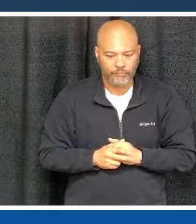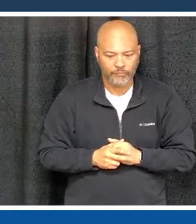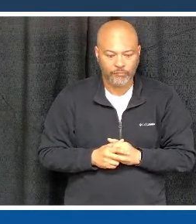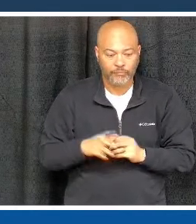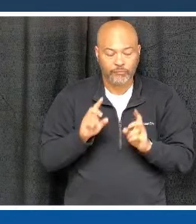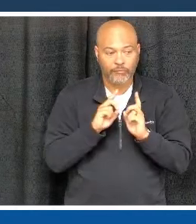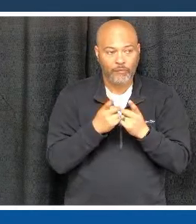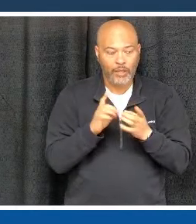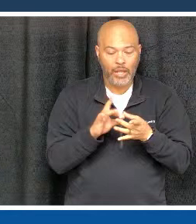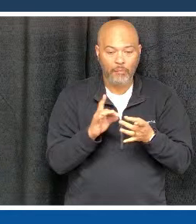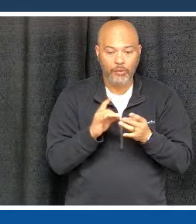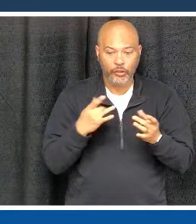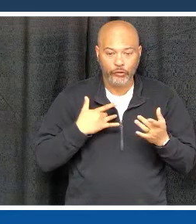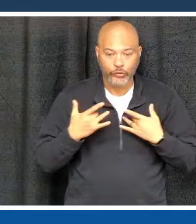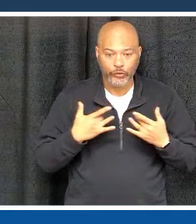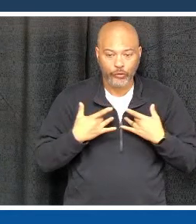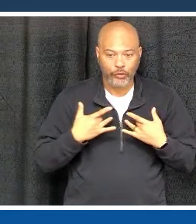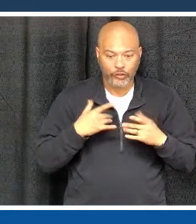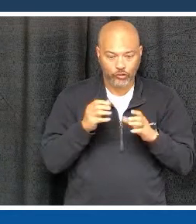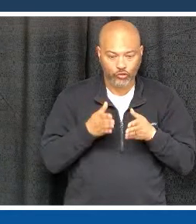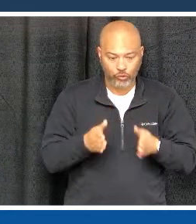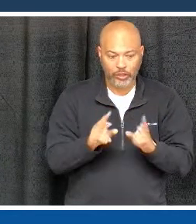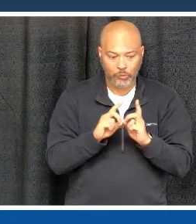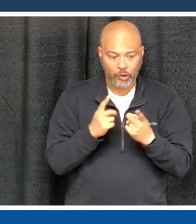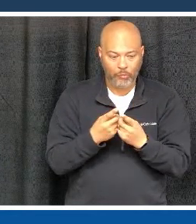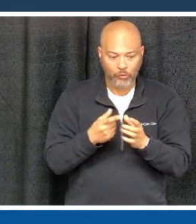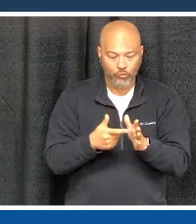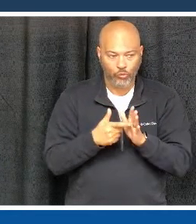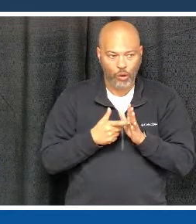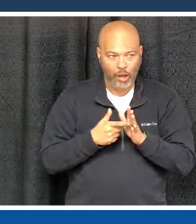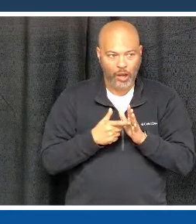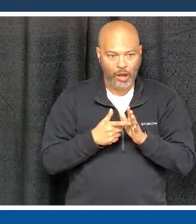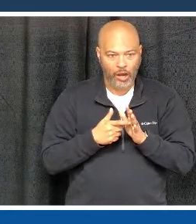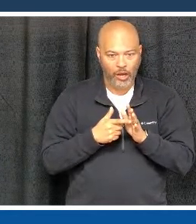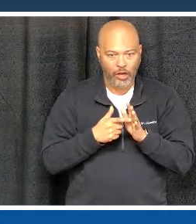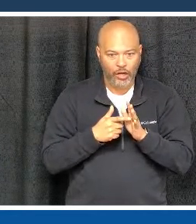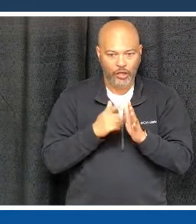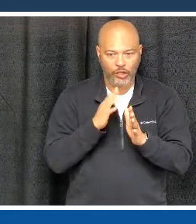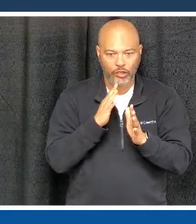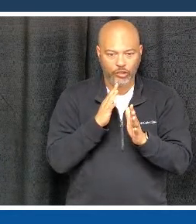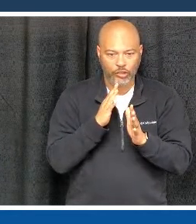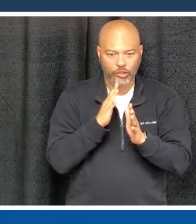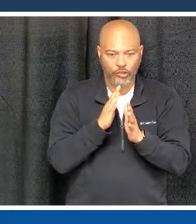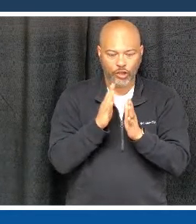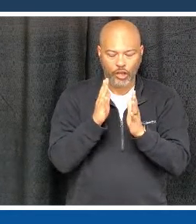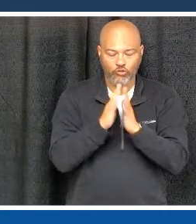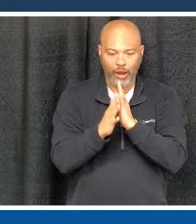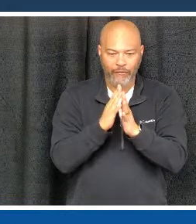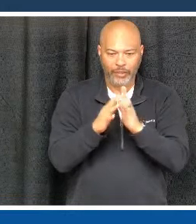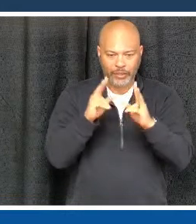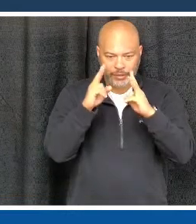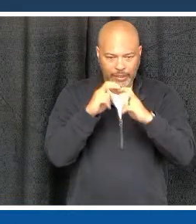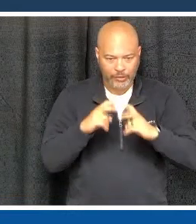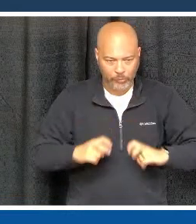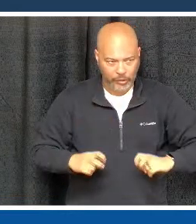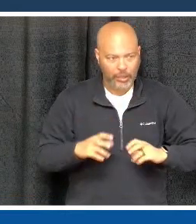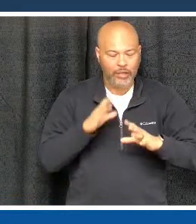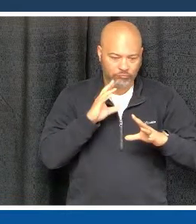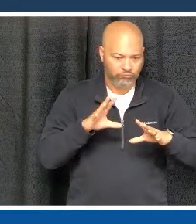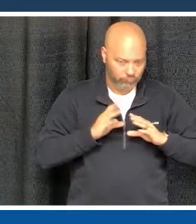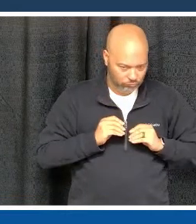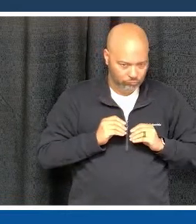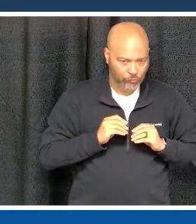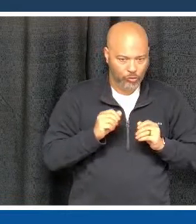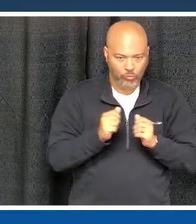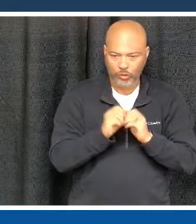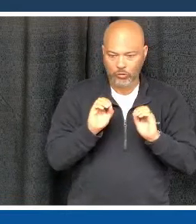Department comments and concerns. The street department required a traffic assessment. It was received and accepted by the street department